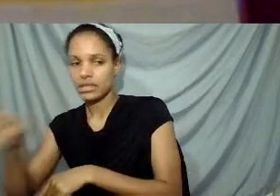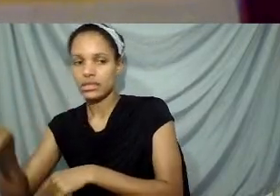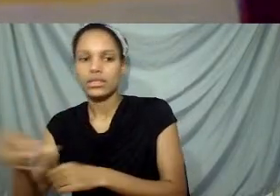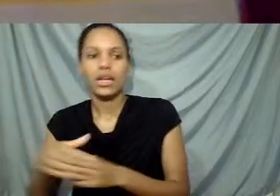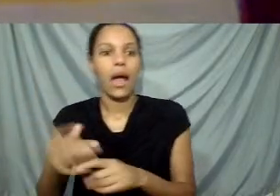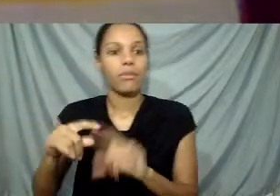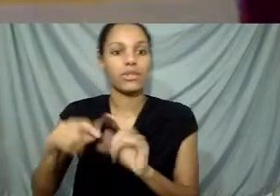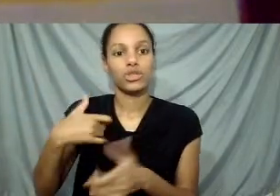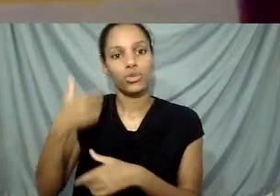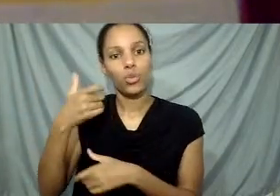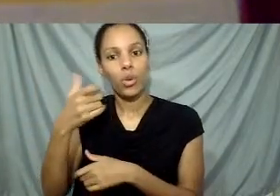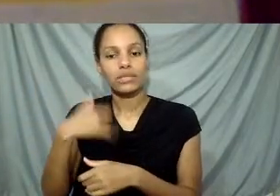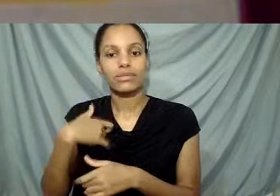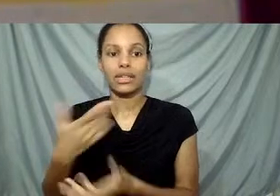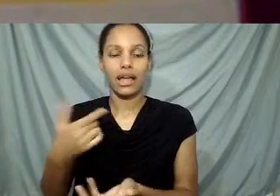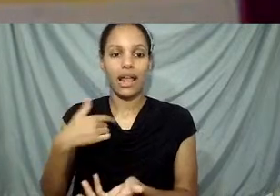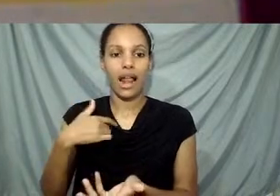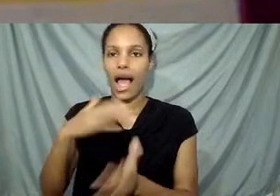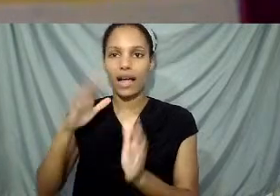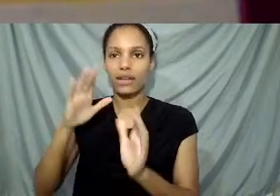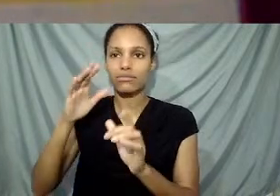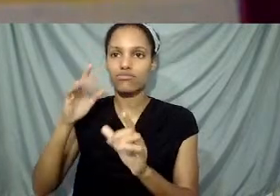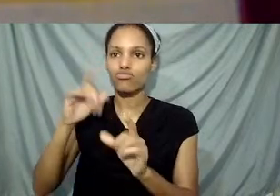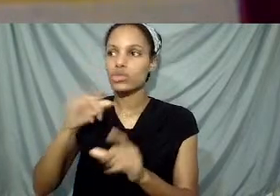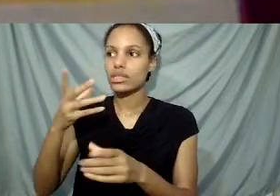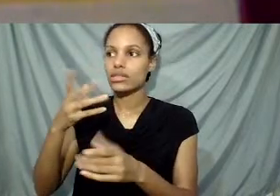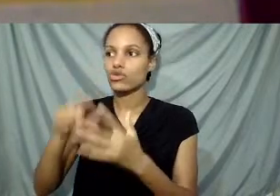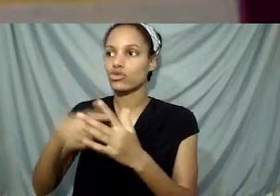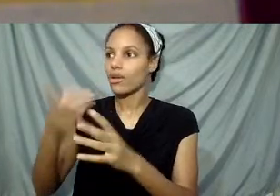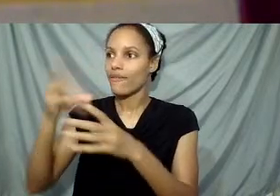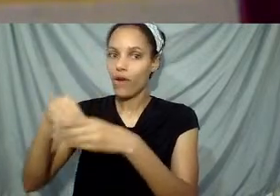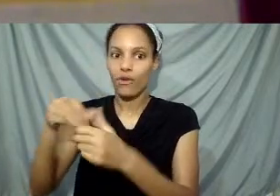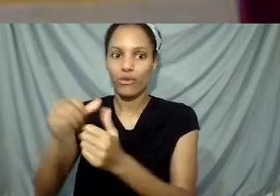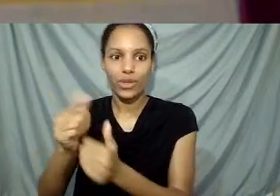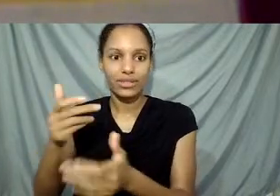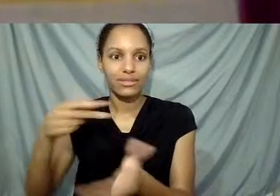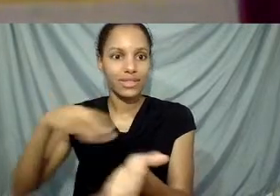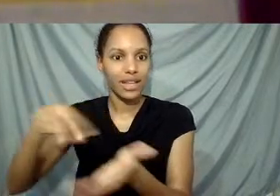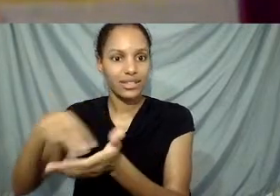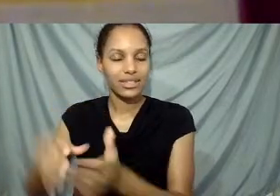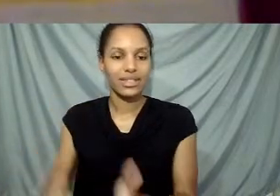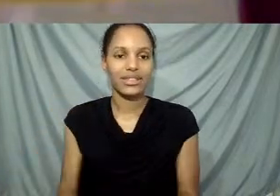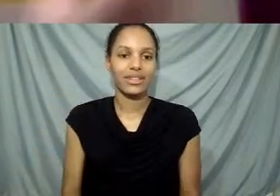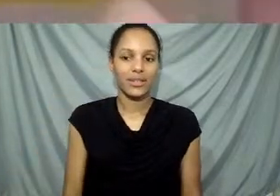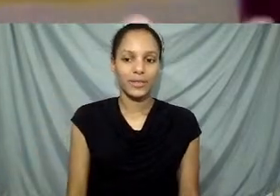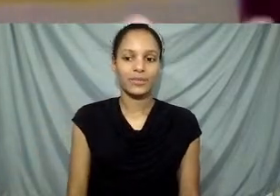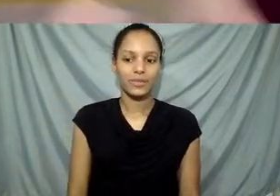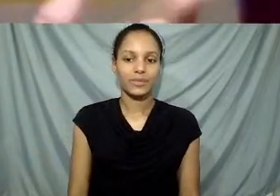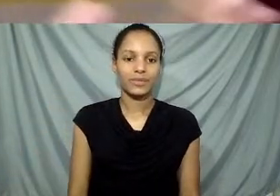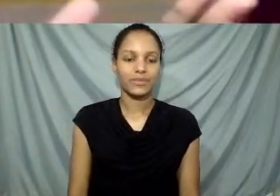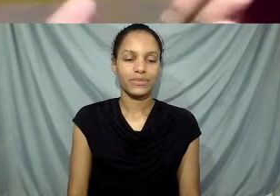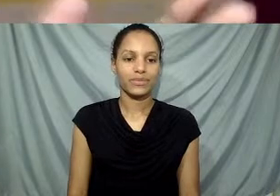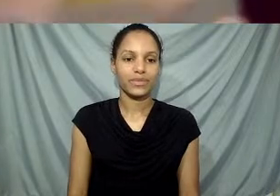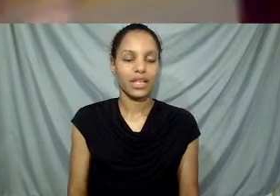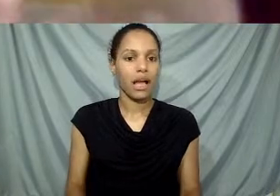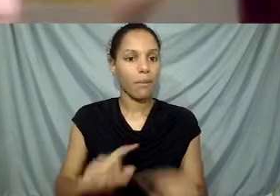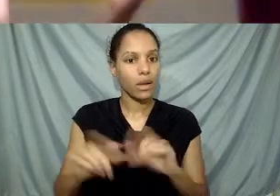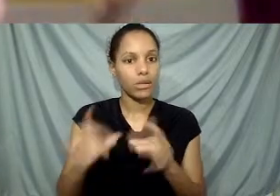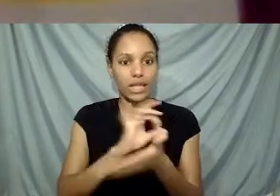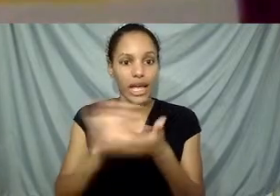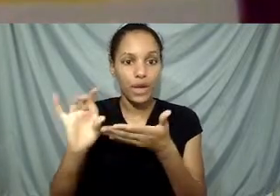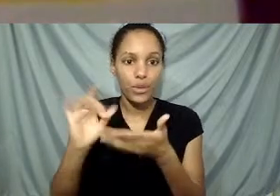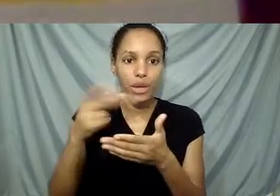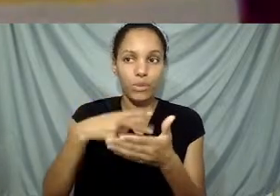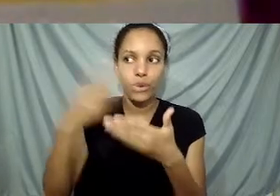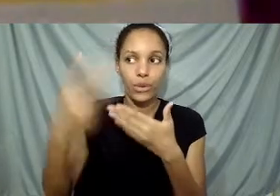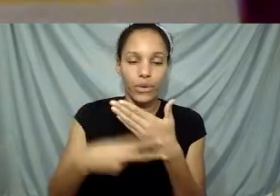into professional performing arts, because I couldn't get the steps. I didn't know what first position, second position, anything. I mean, the 8-week program was enough for me